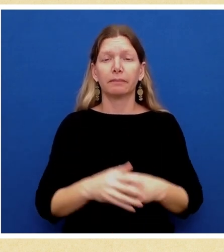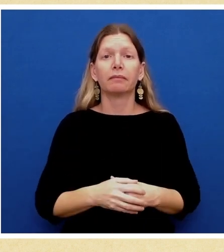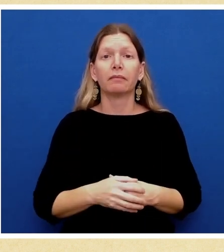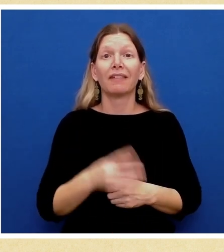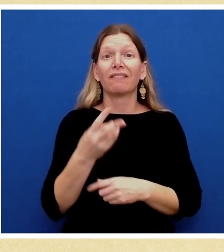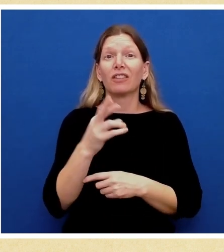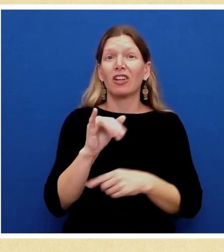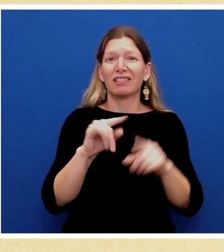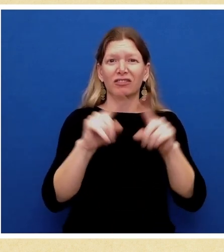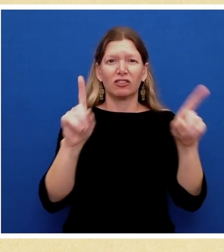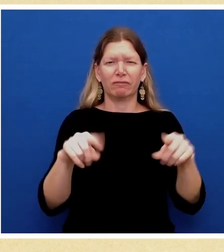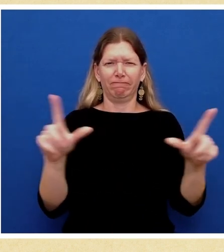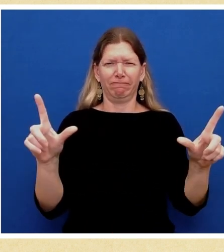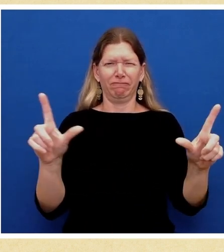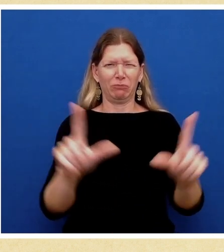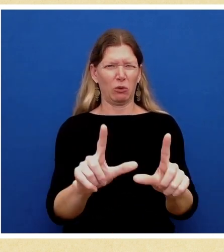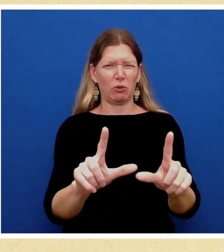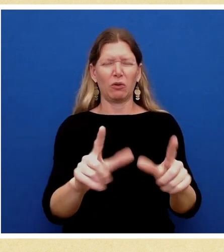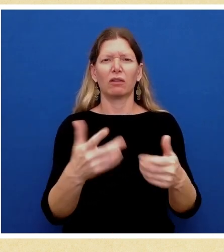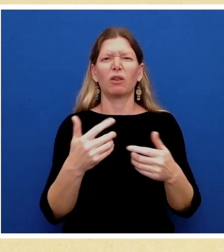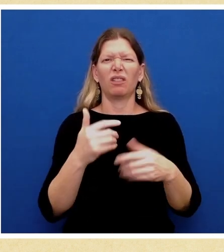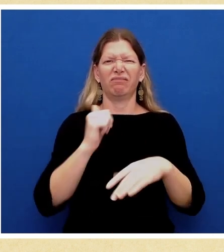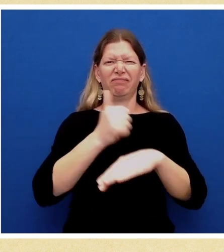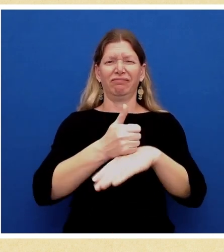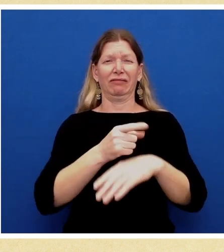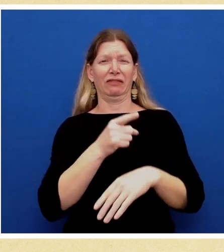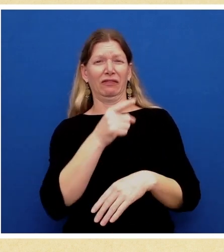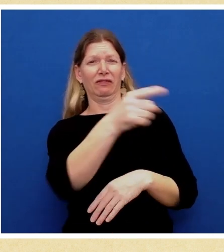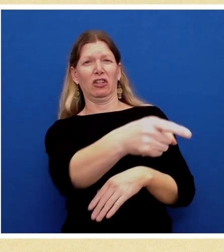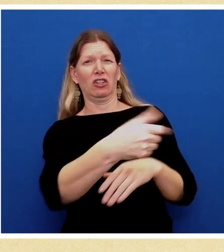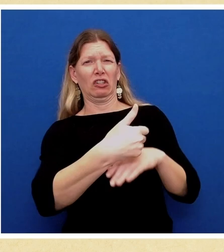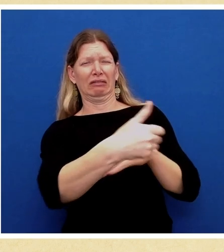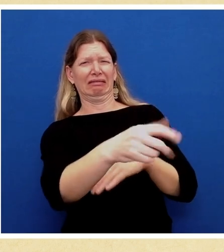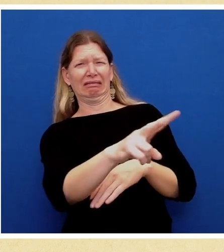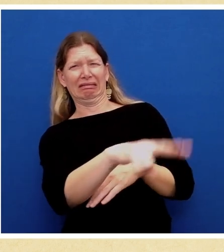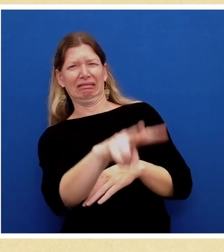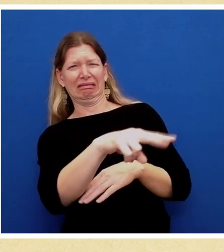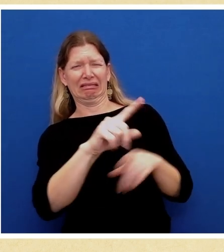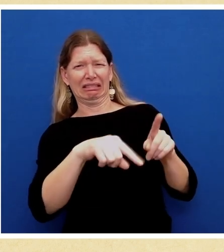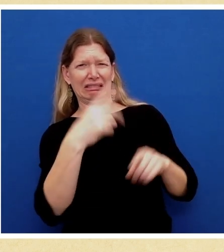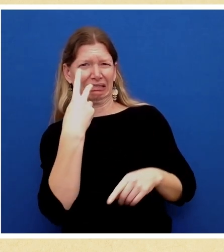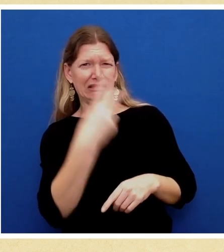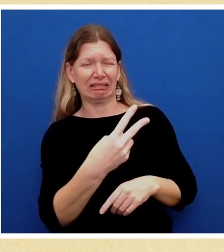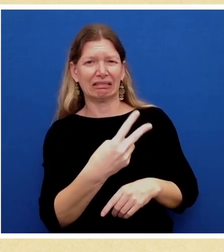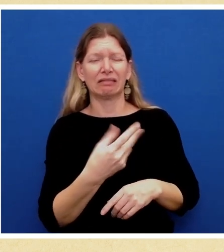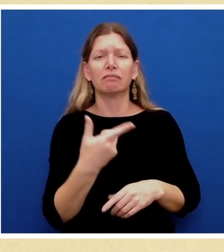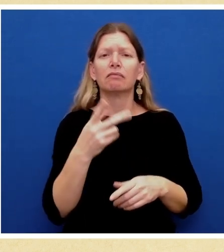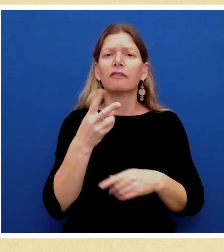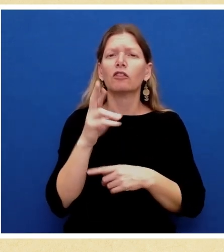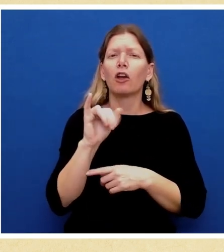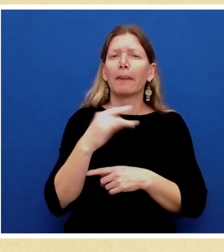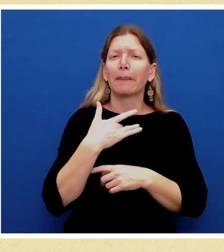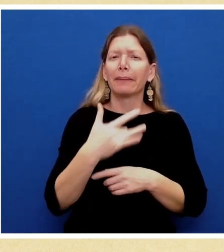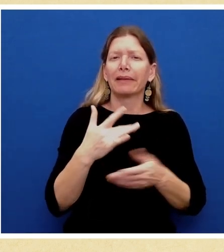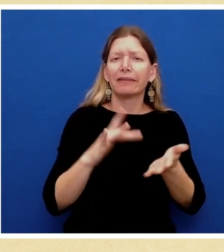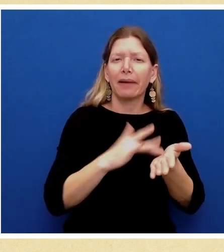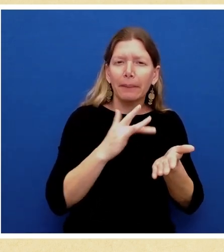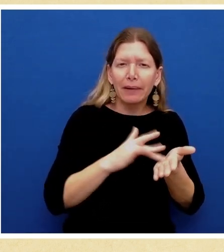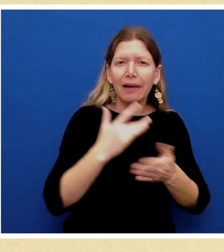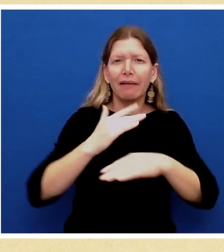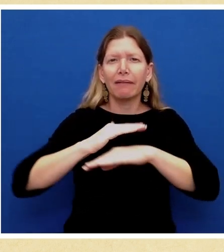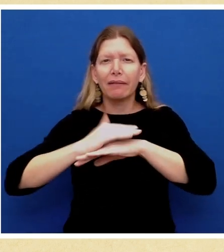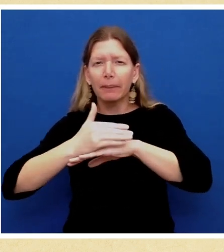Problem: VRI screen is too small or too far away. VRI screens often come in the form of tablets